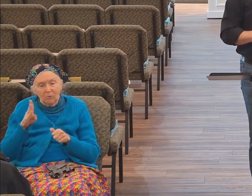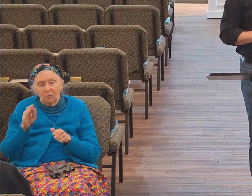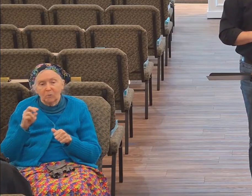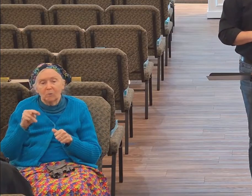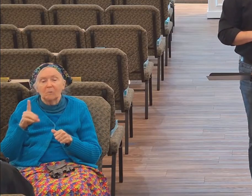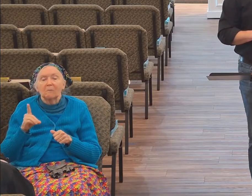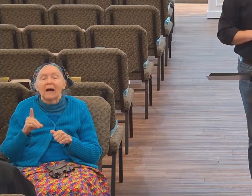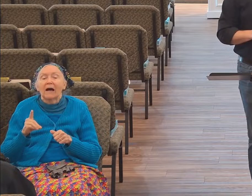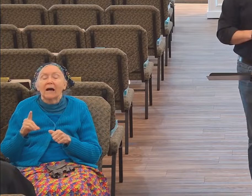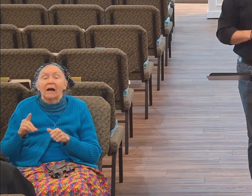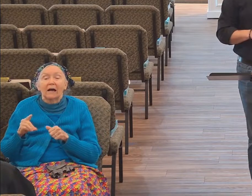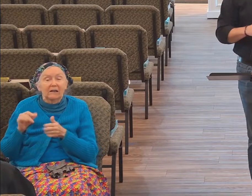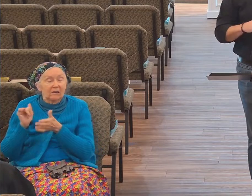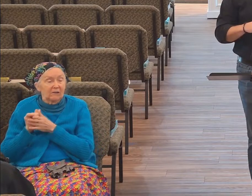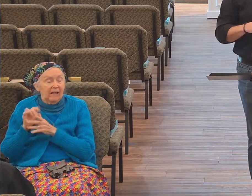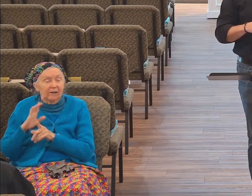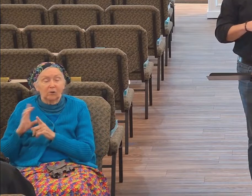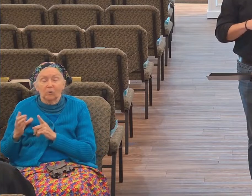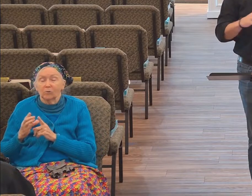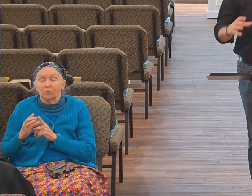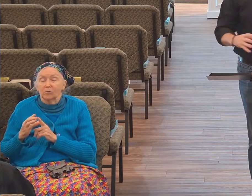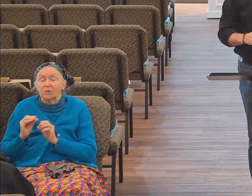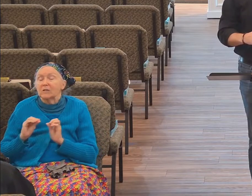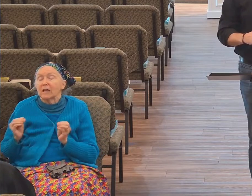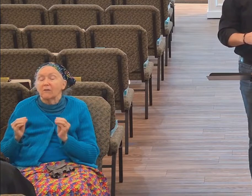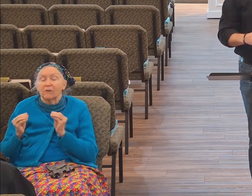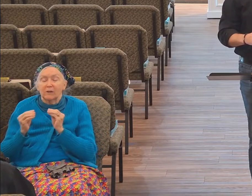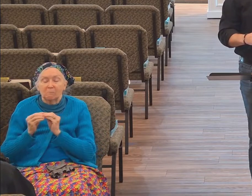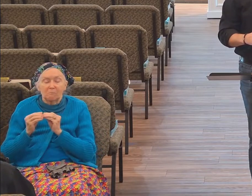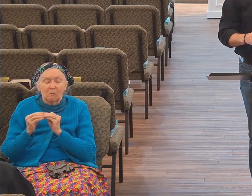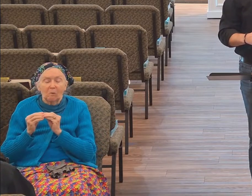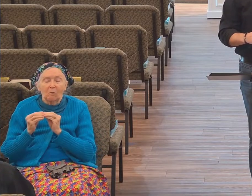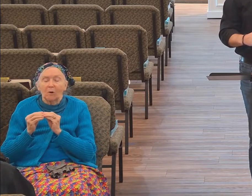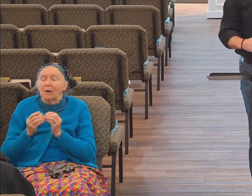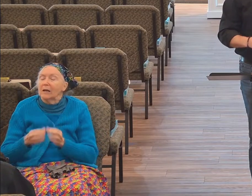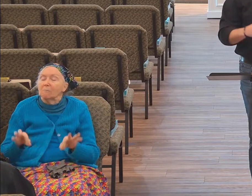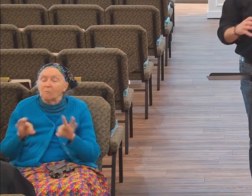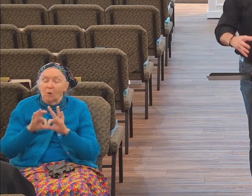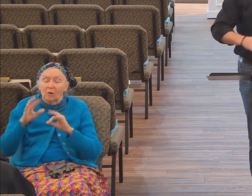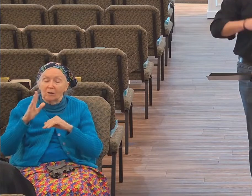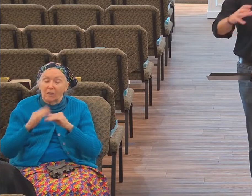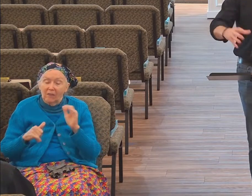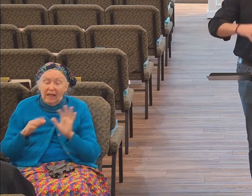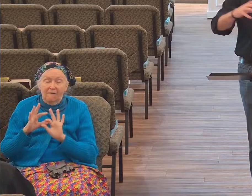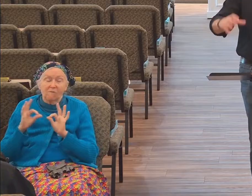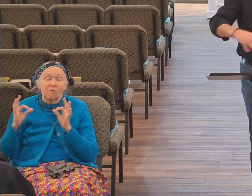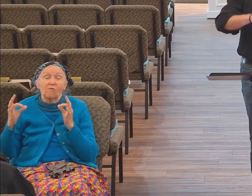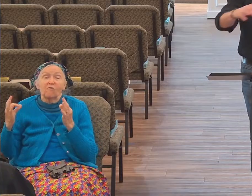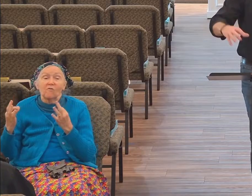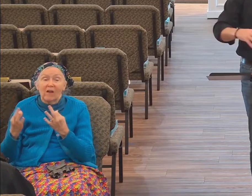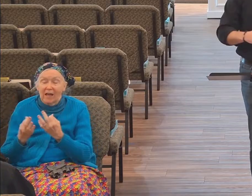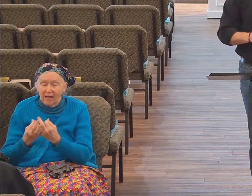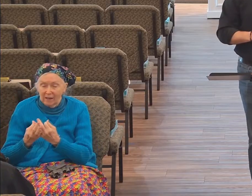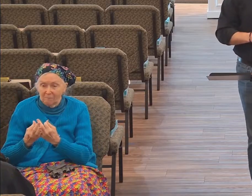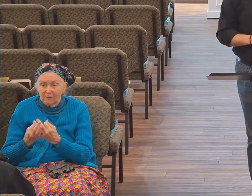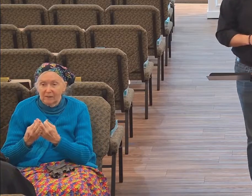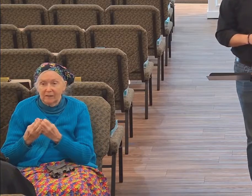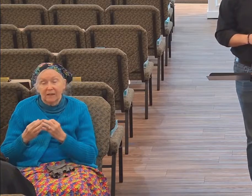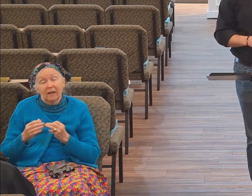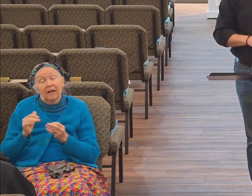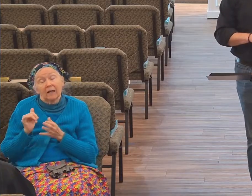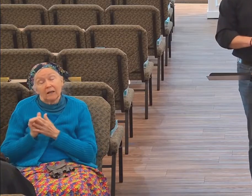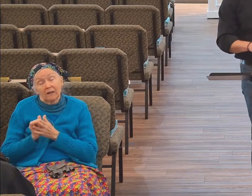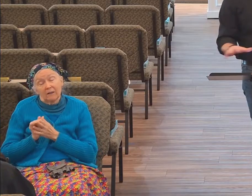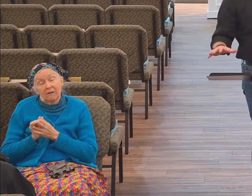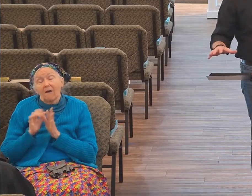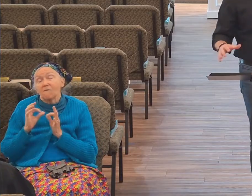important, more vital than the familial bond, okay? And regardless of the values and how all those relationships worked out, okay?